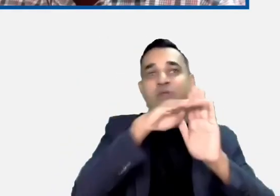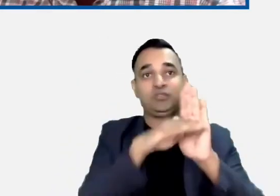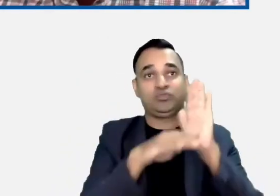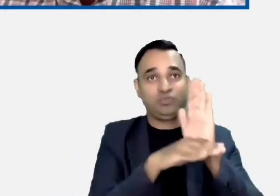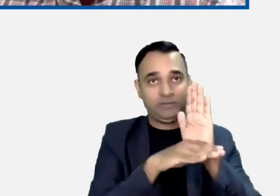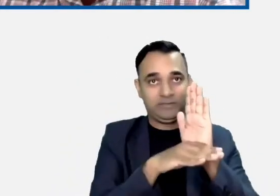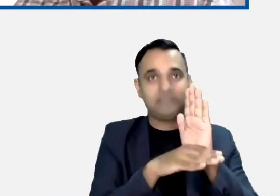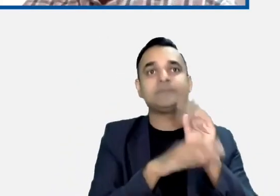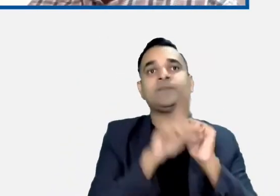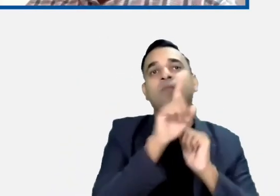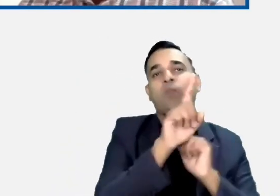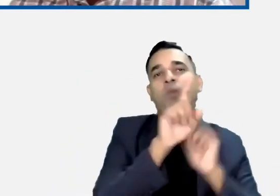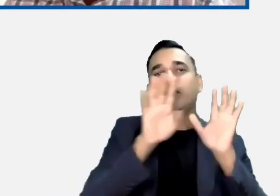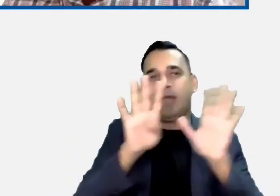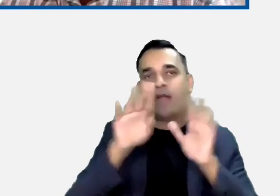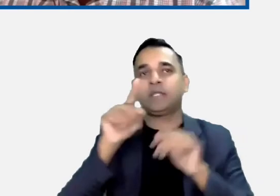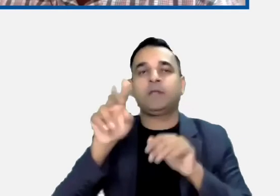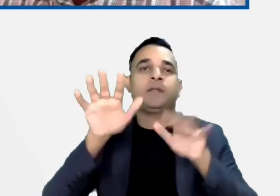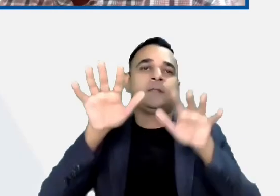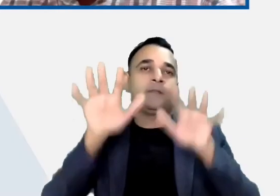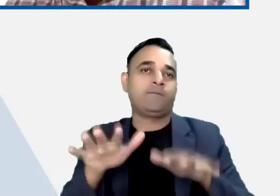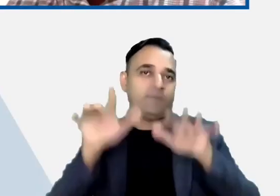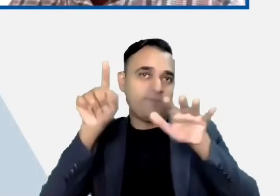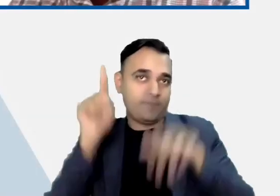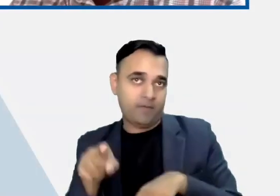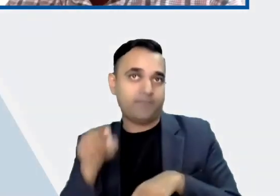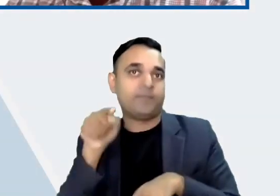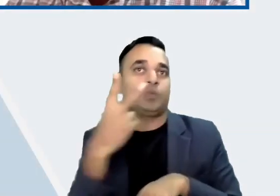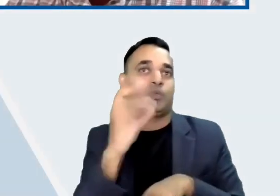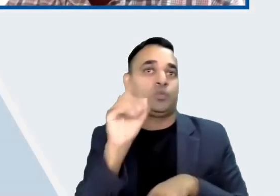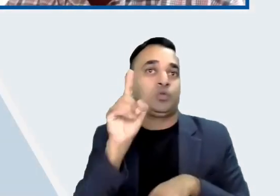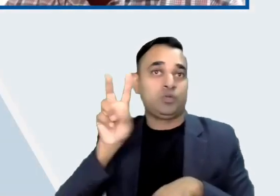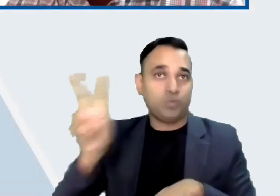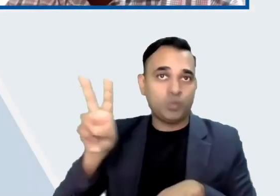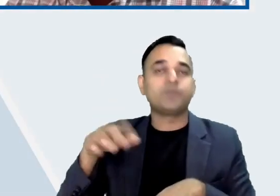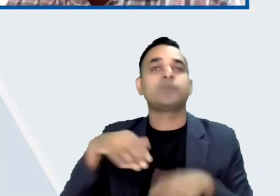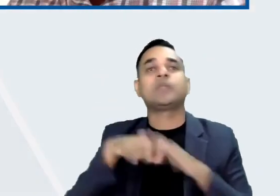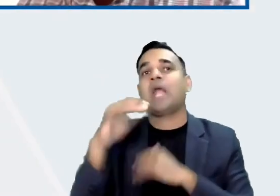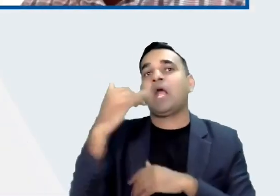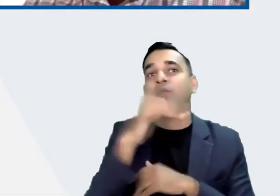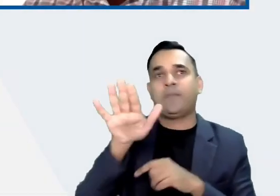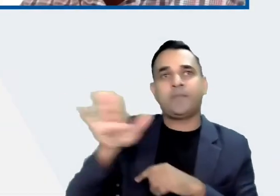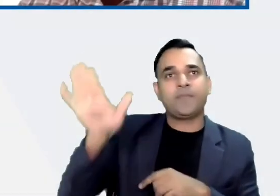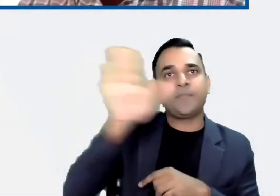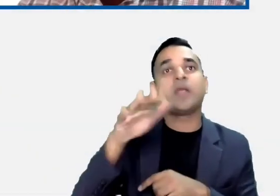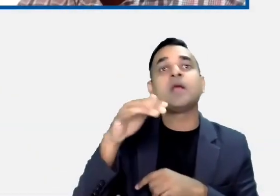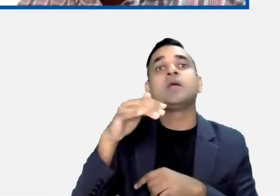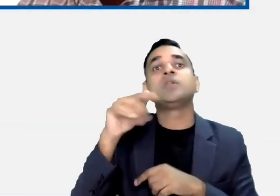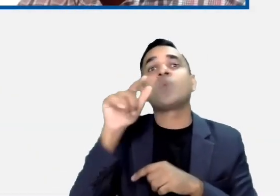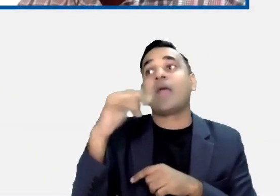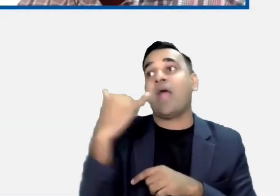have minor inputs so far, and but I just want to assure that